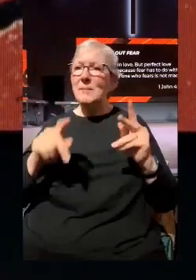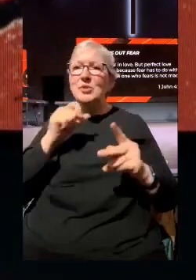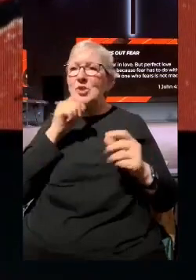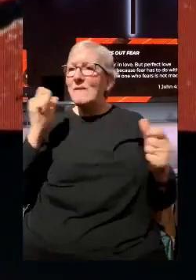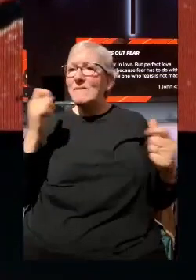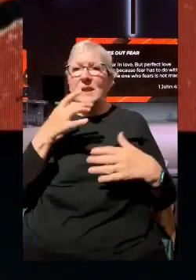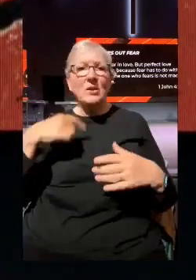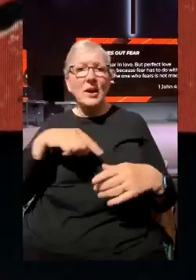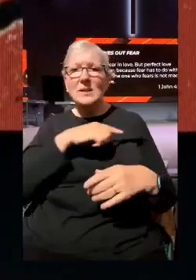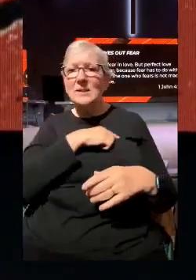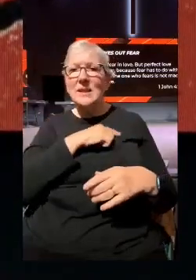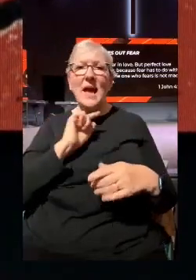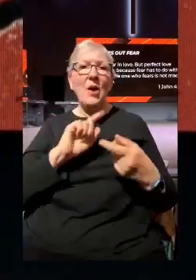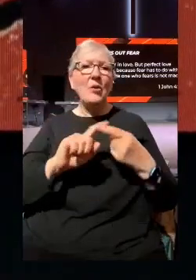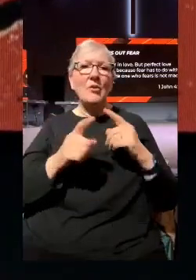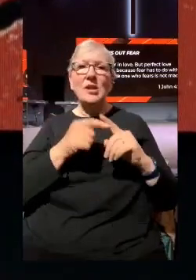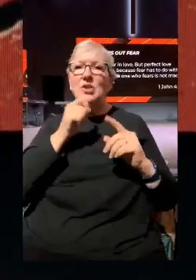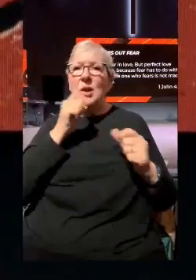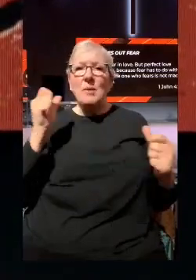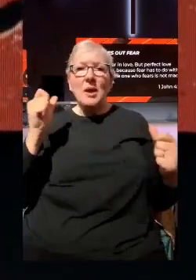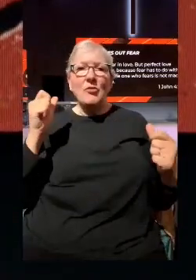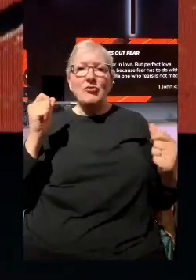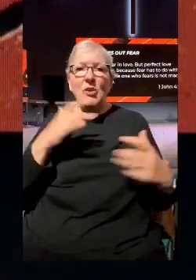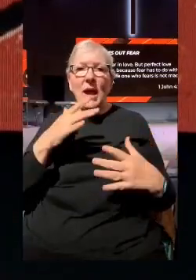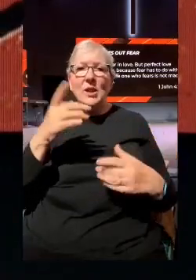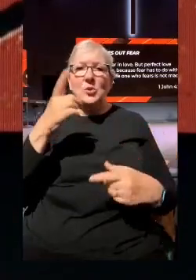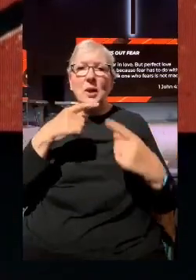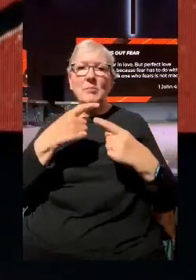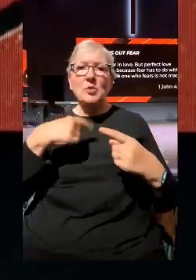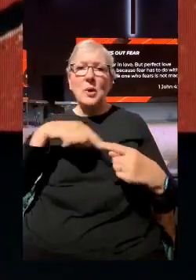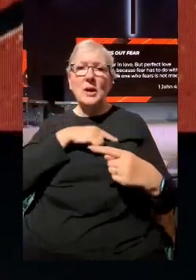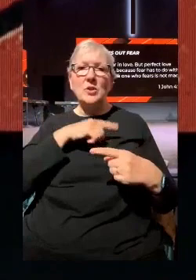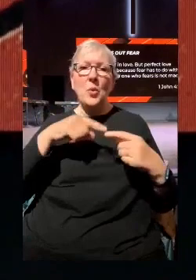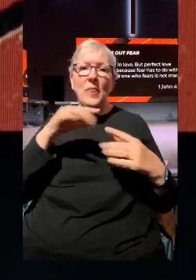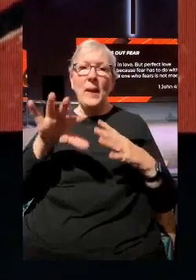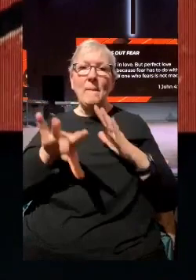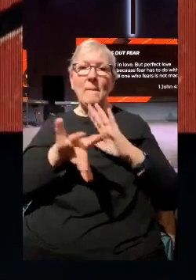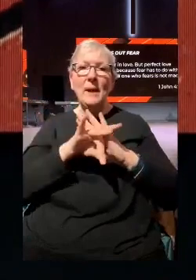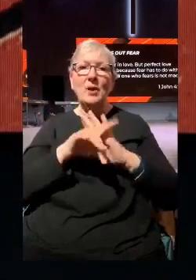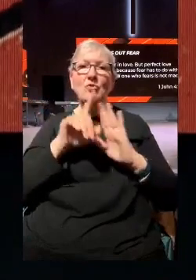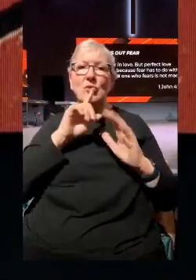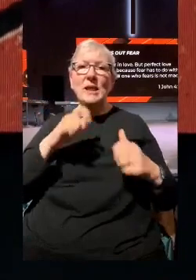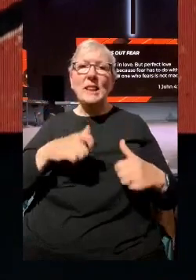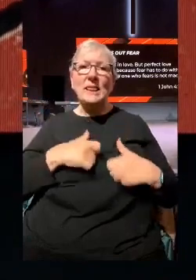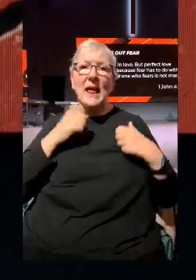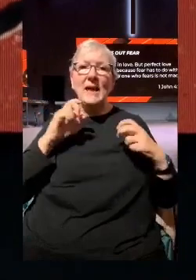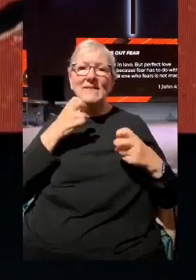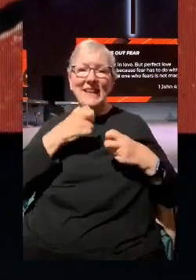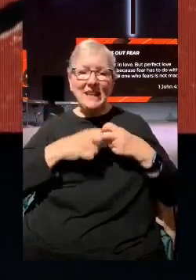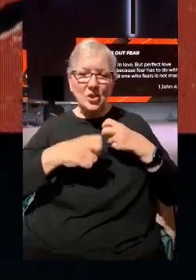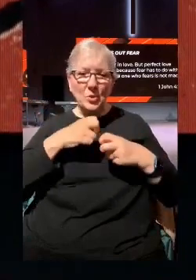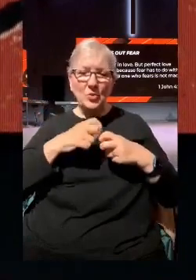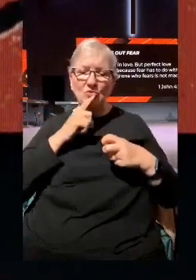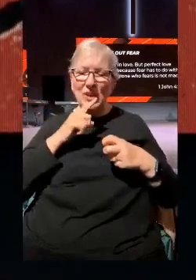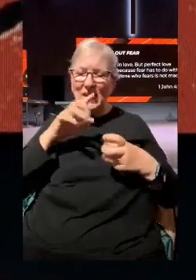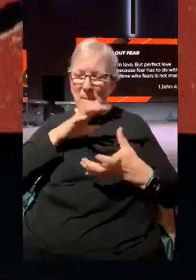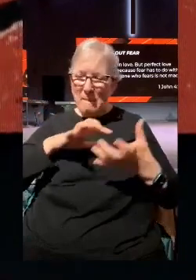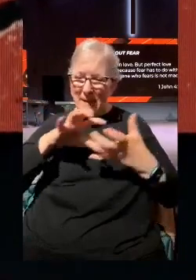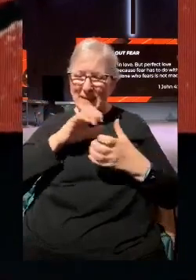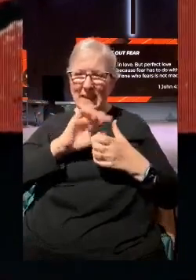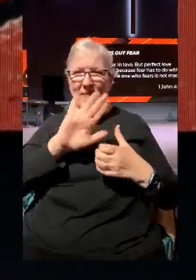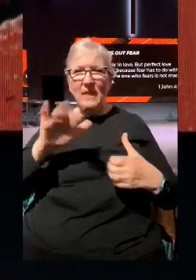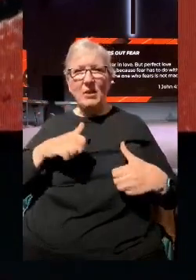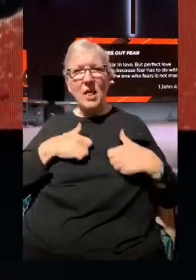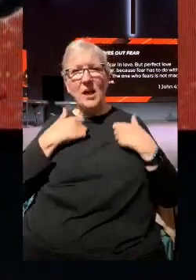Our friends should not be afraid to come to us when they hit real life issues that are really messy in their lives.